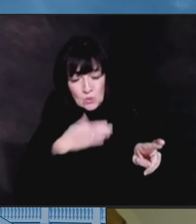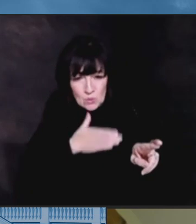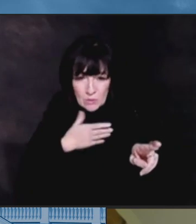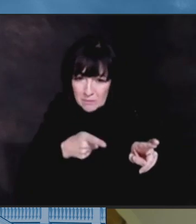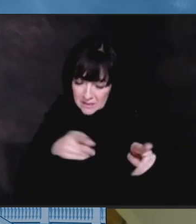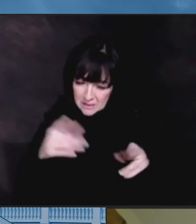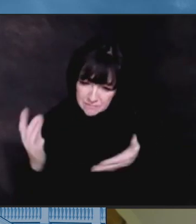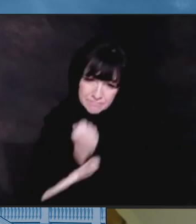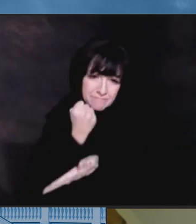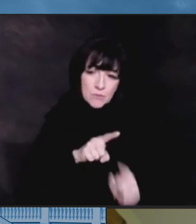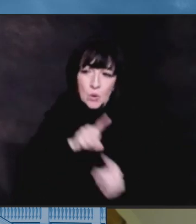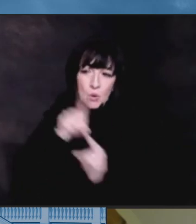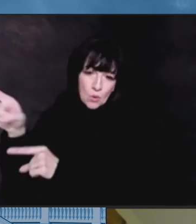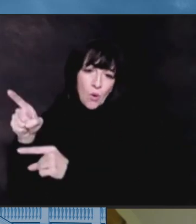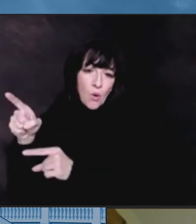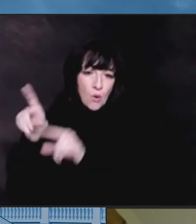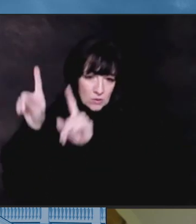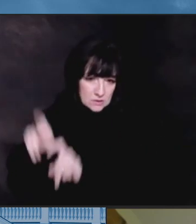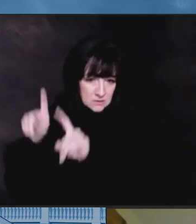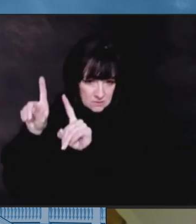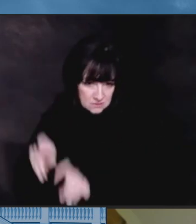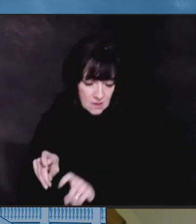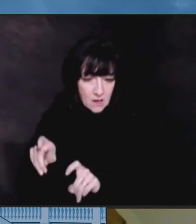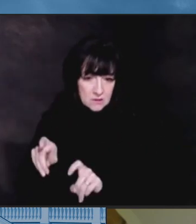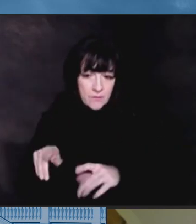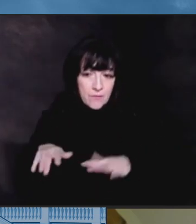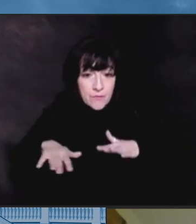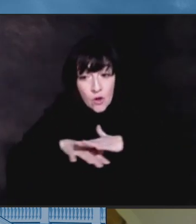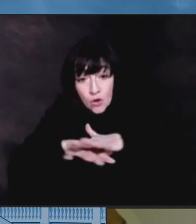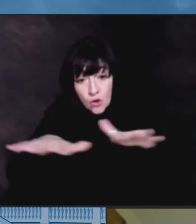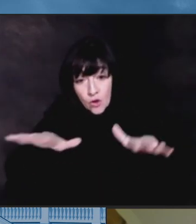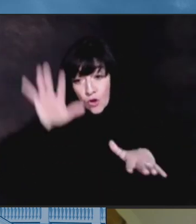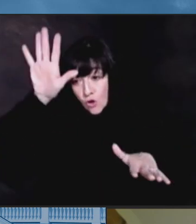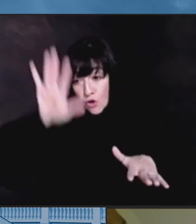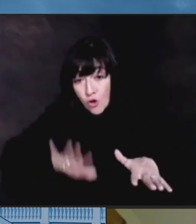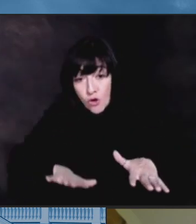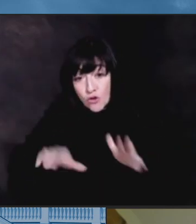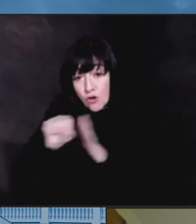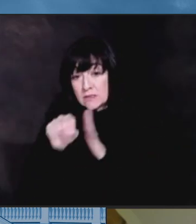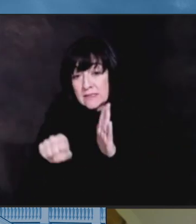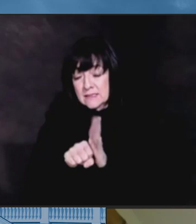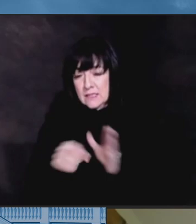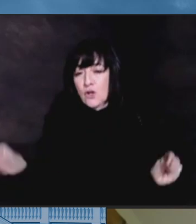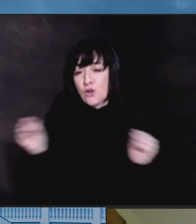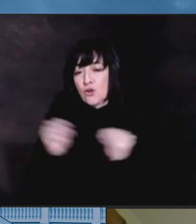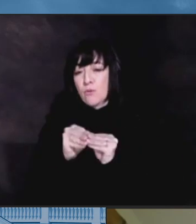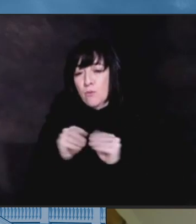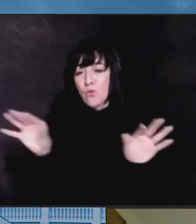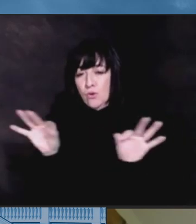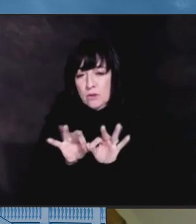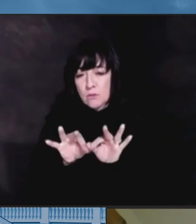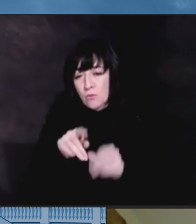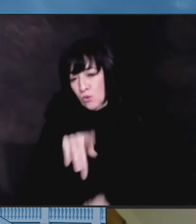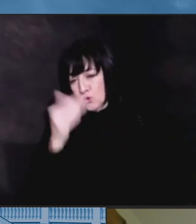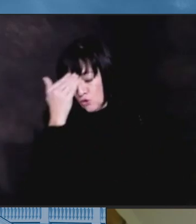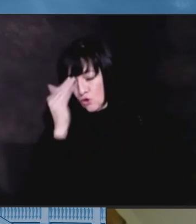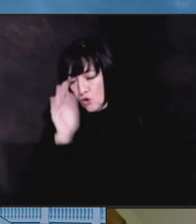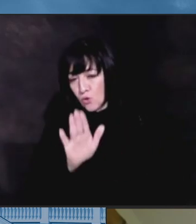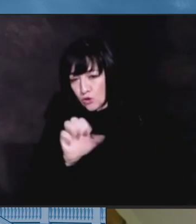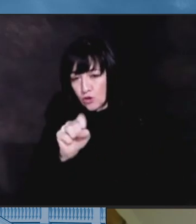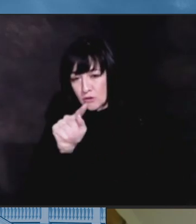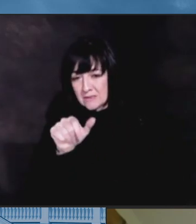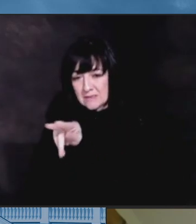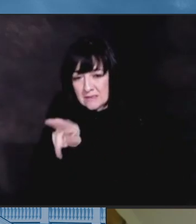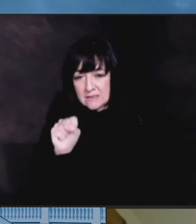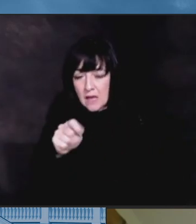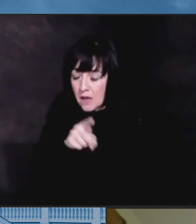the increased prevalence across our state. It's more important than ever that you know your status, and so take advantage of